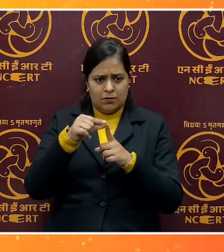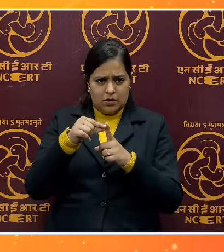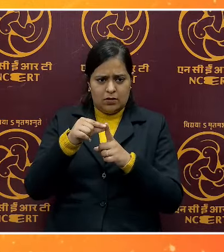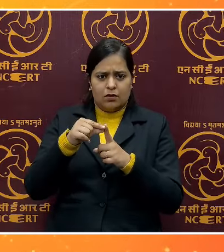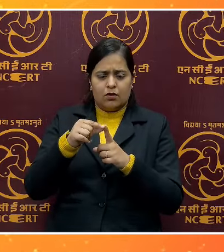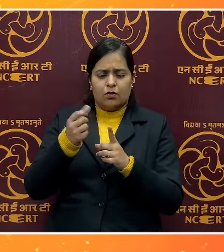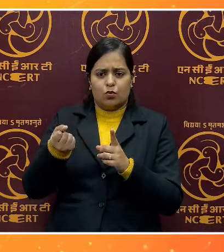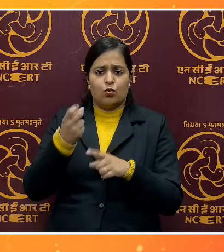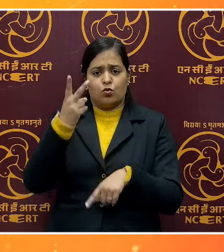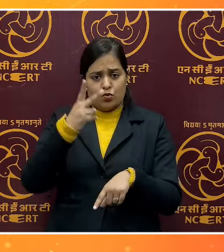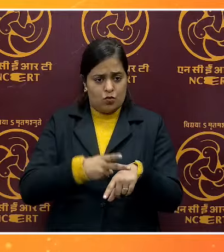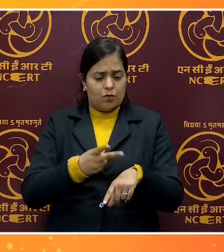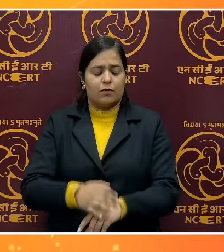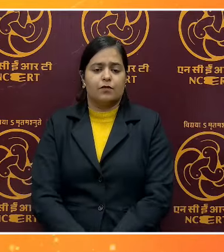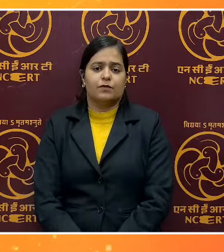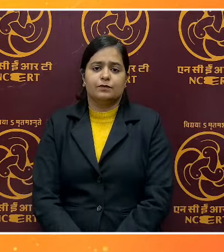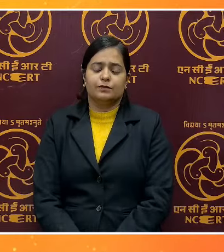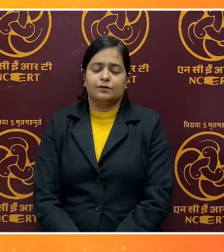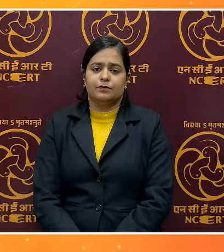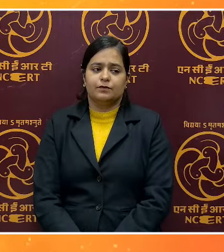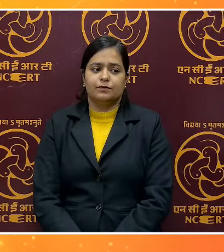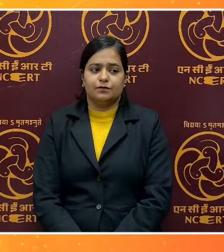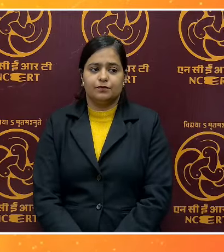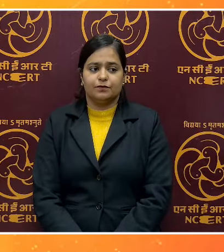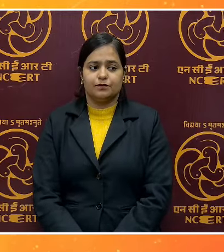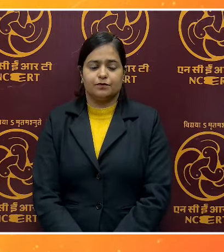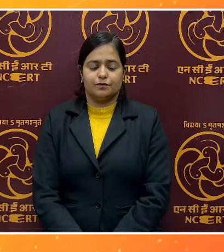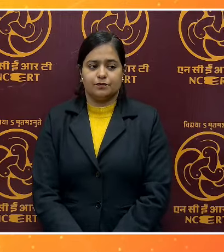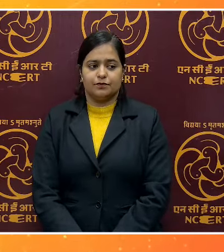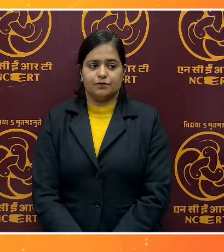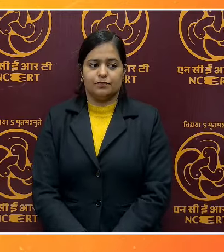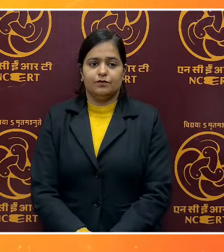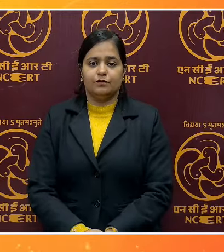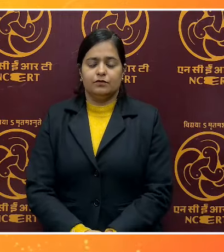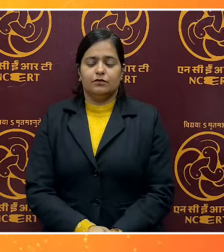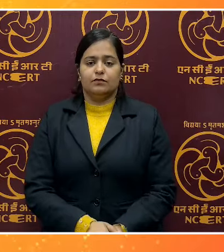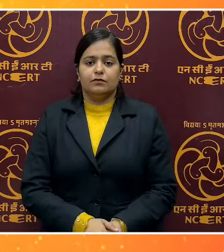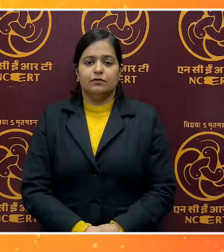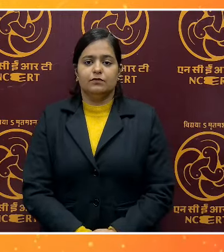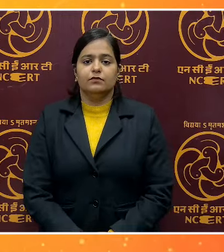that triphenyl phosphine is a neutral ligand